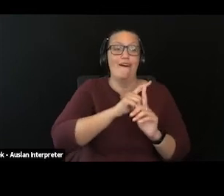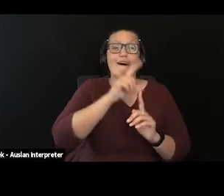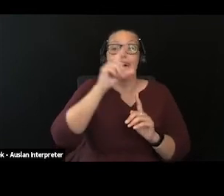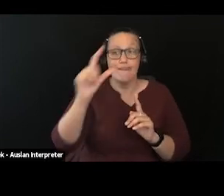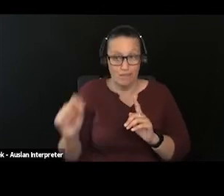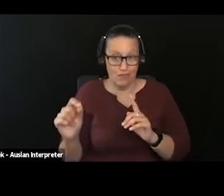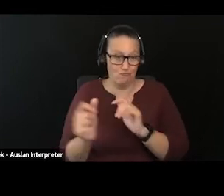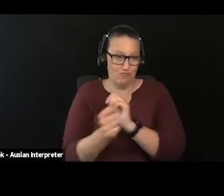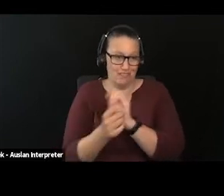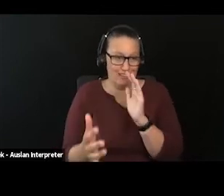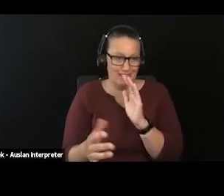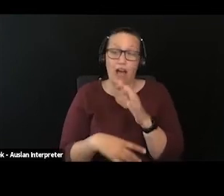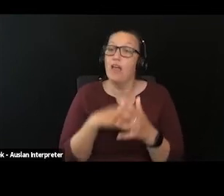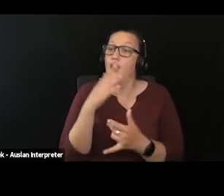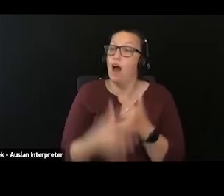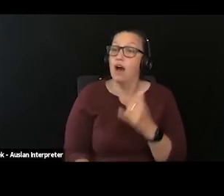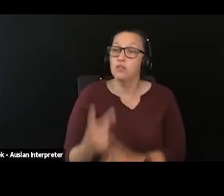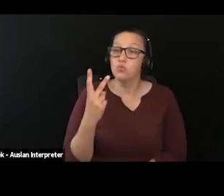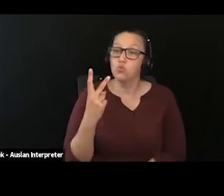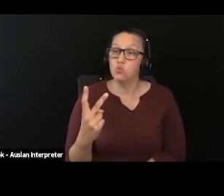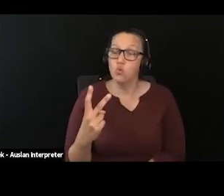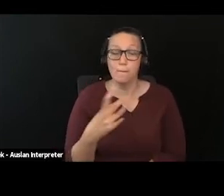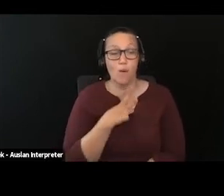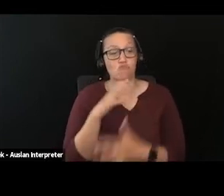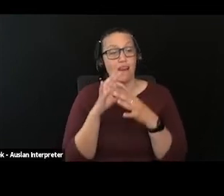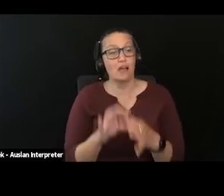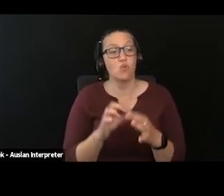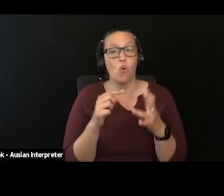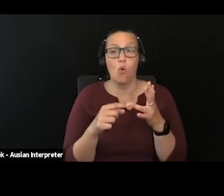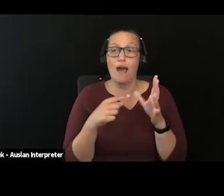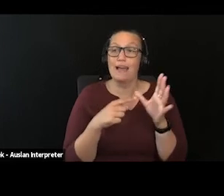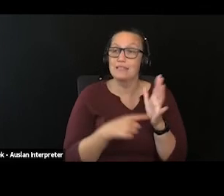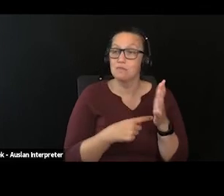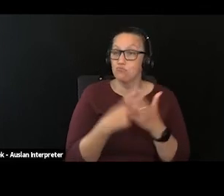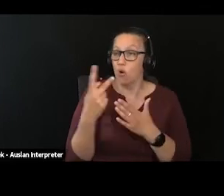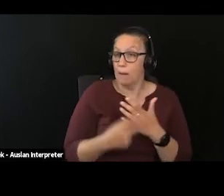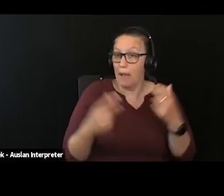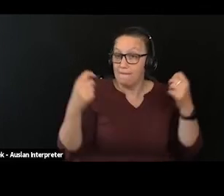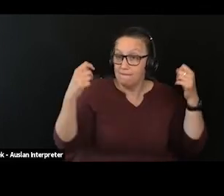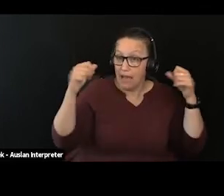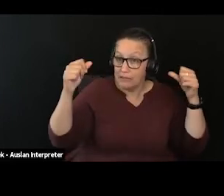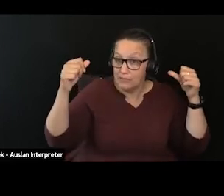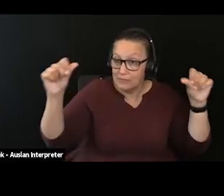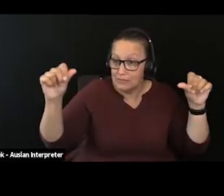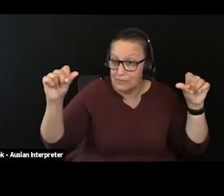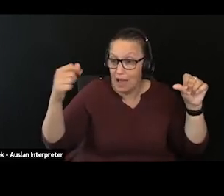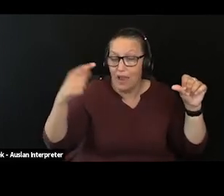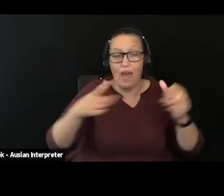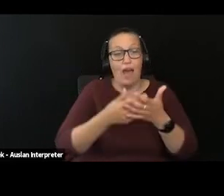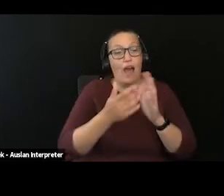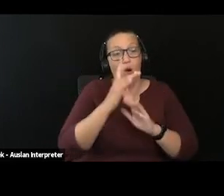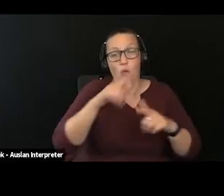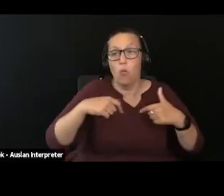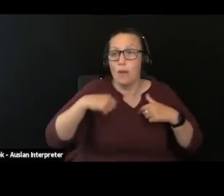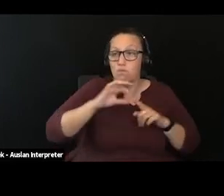finally, the last 2 scenarios were more to do with OAT program effectiveness and how to potentially improve it by looking